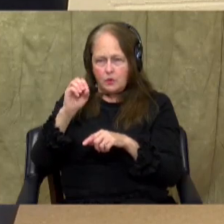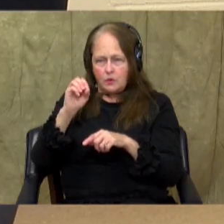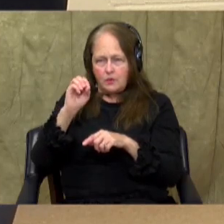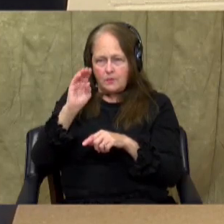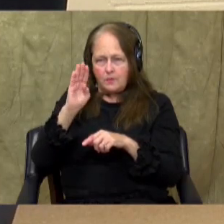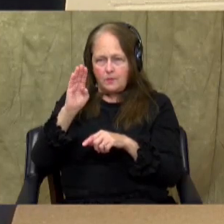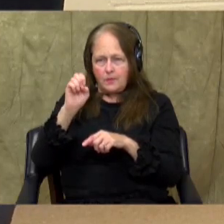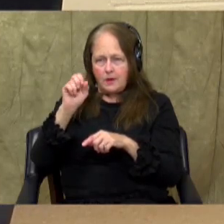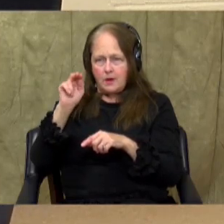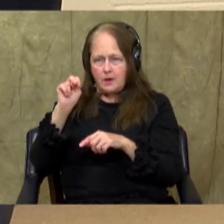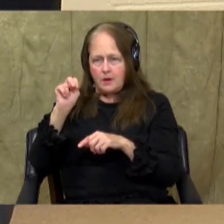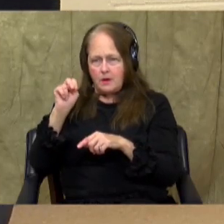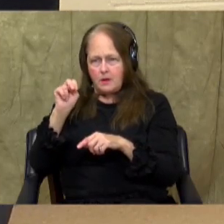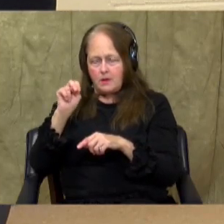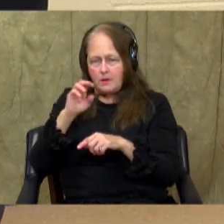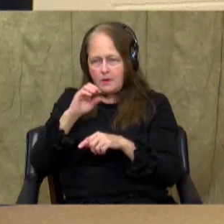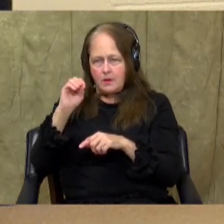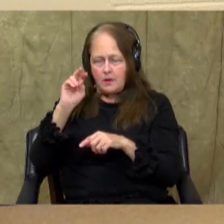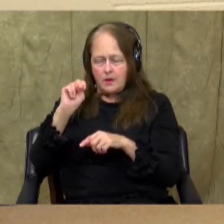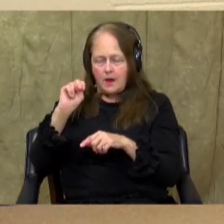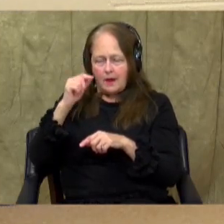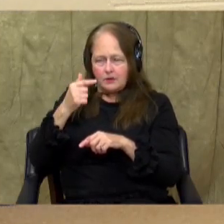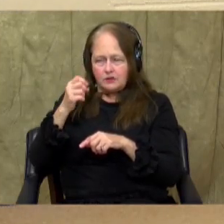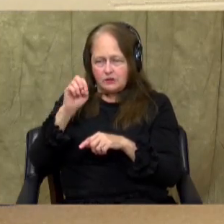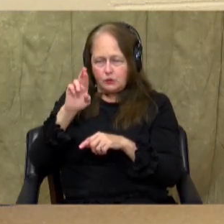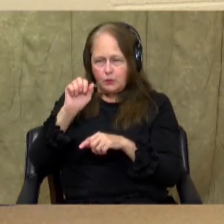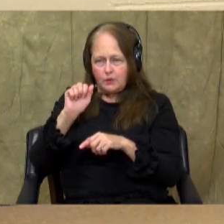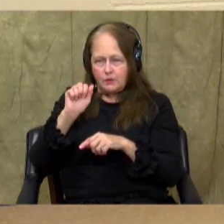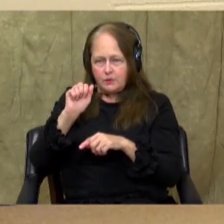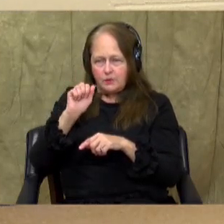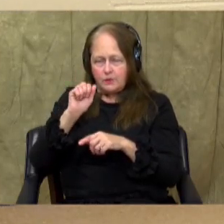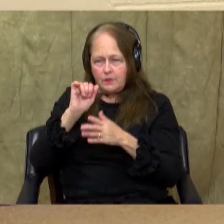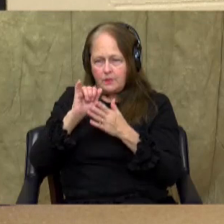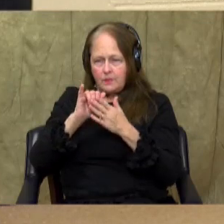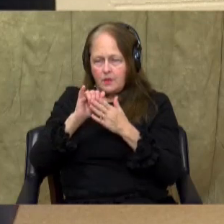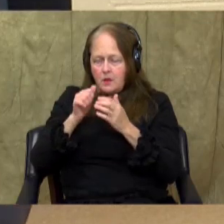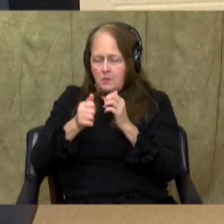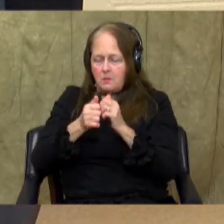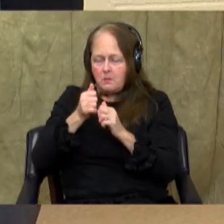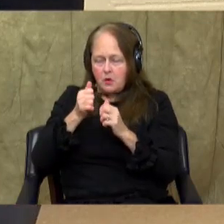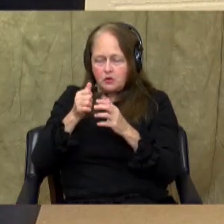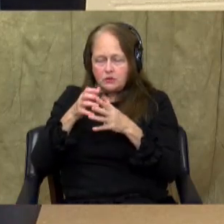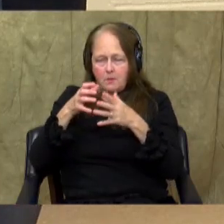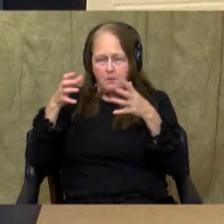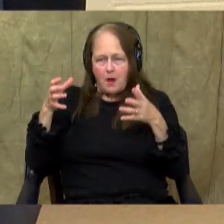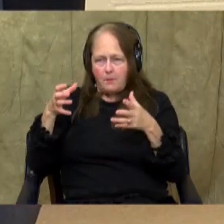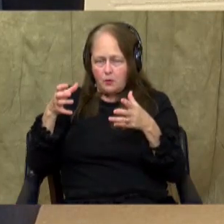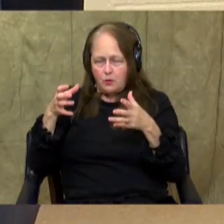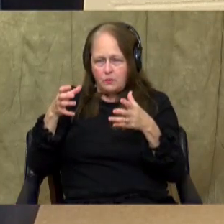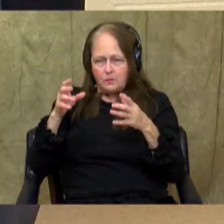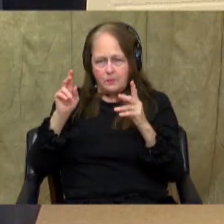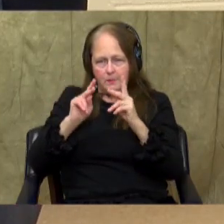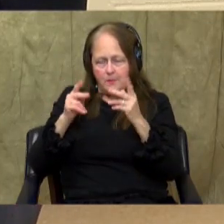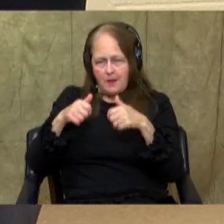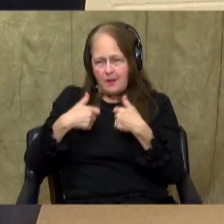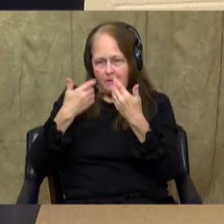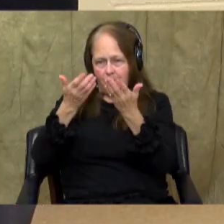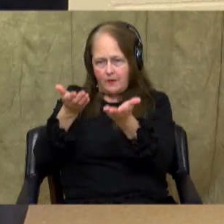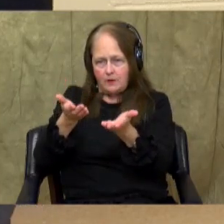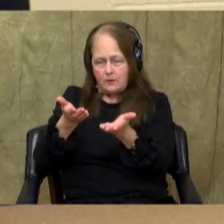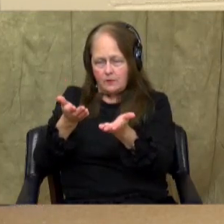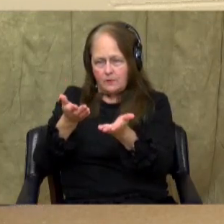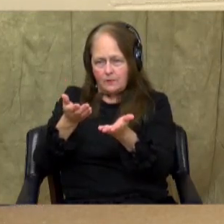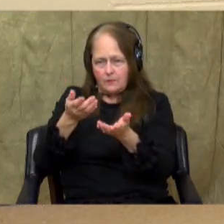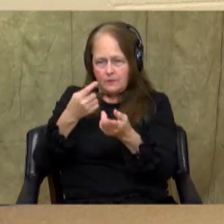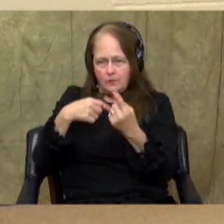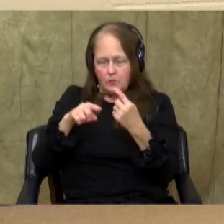Benin, and Nigeria. Nigeria is actually the most populated country in Africa. And